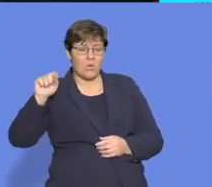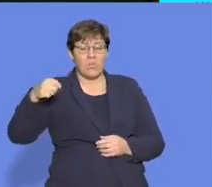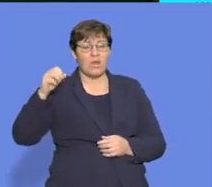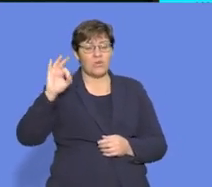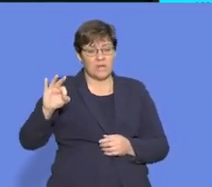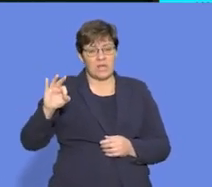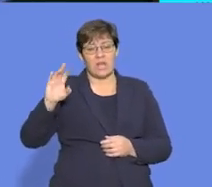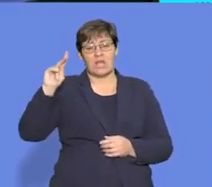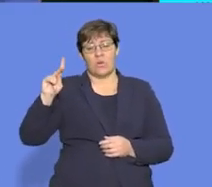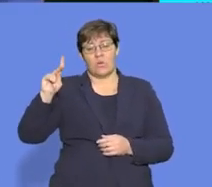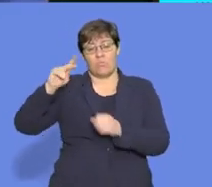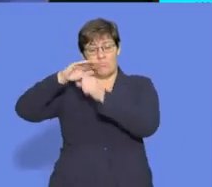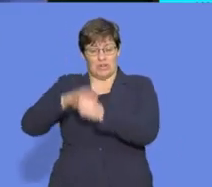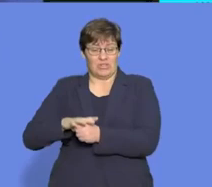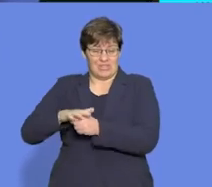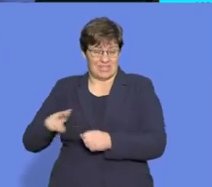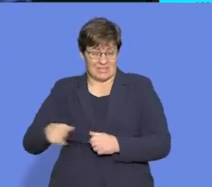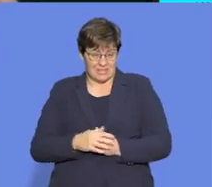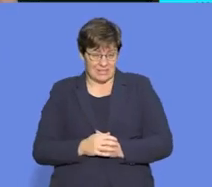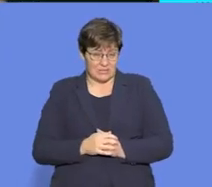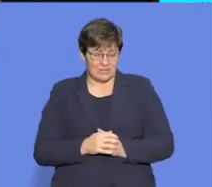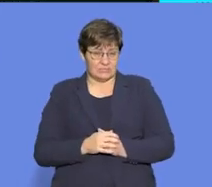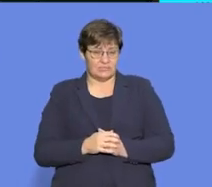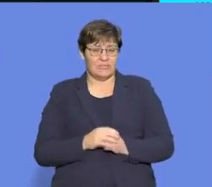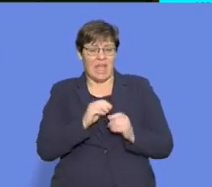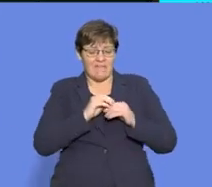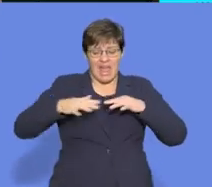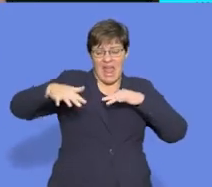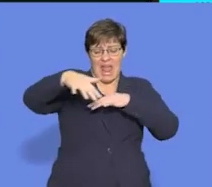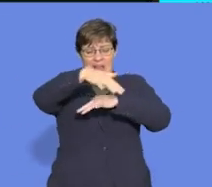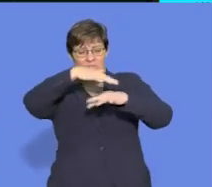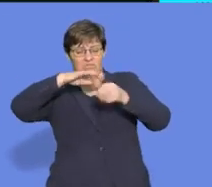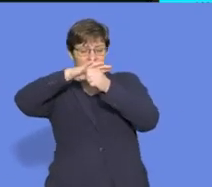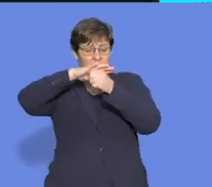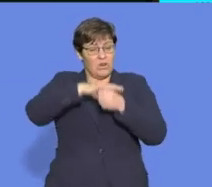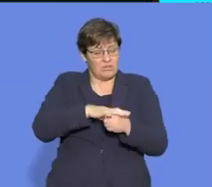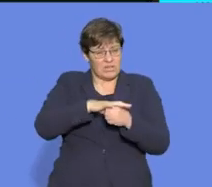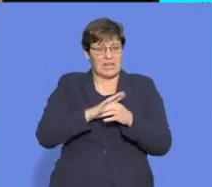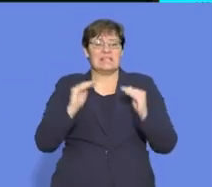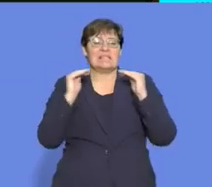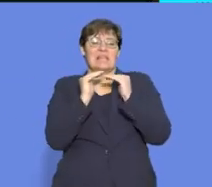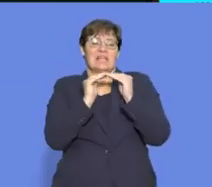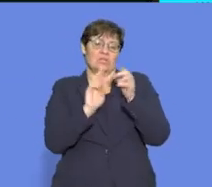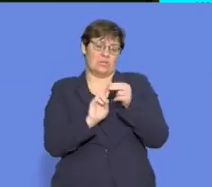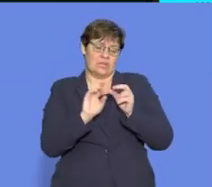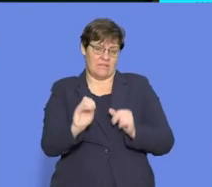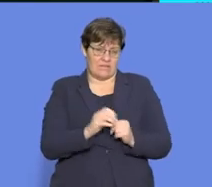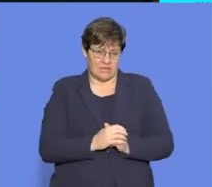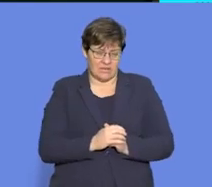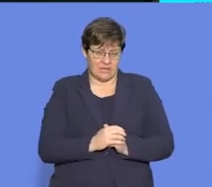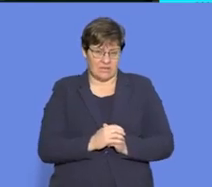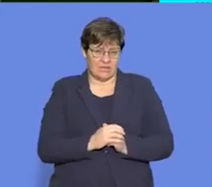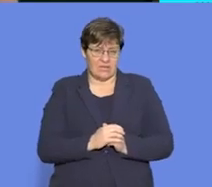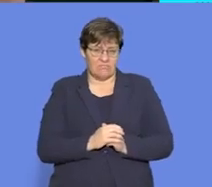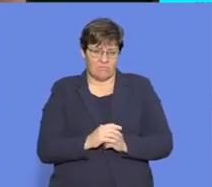101,3 kilopascals at least. So we've got this atmospheric pressure that is a standard